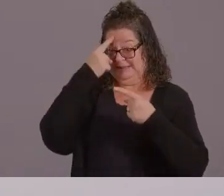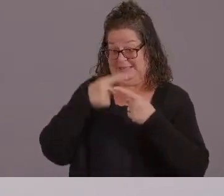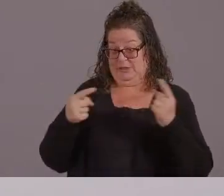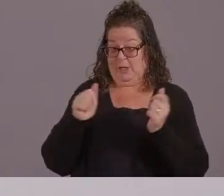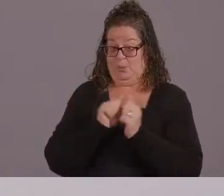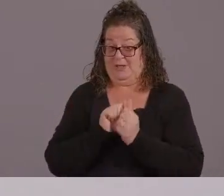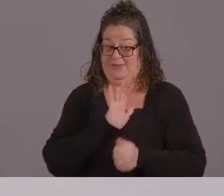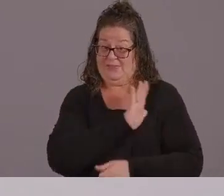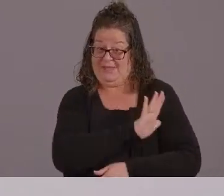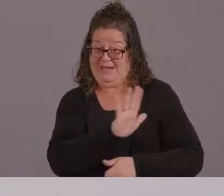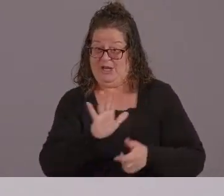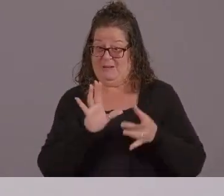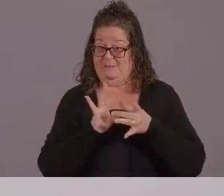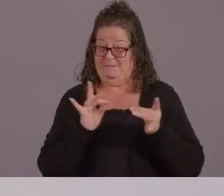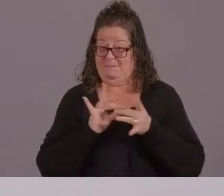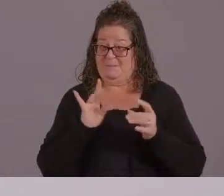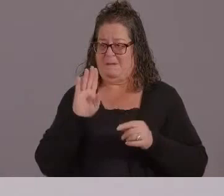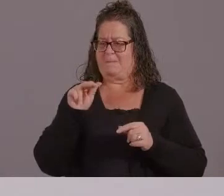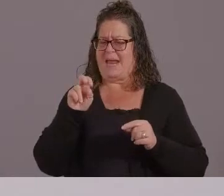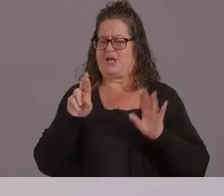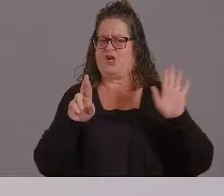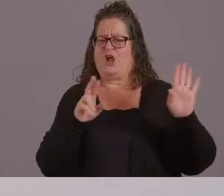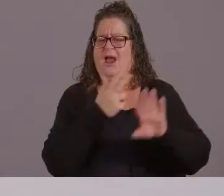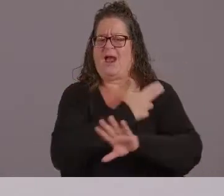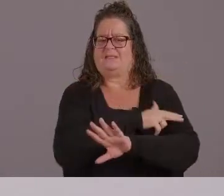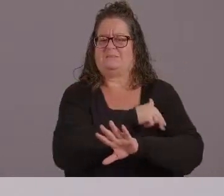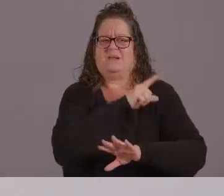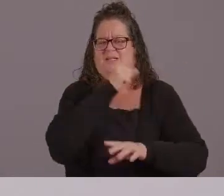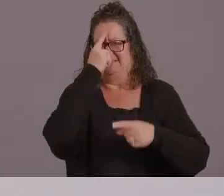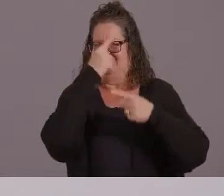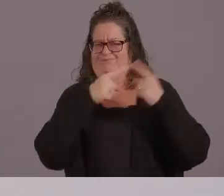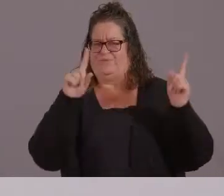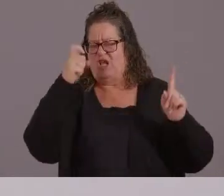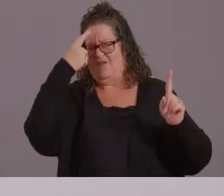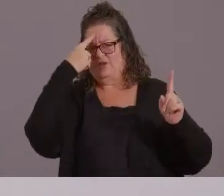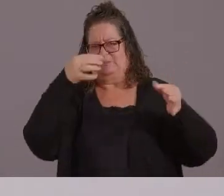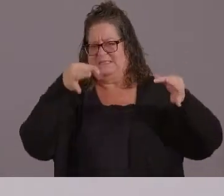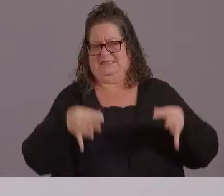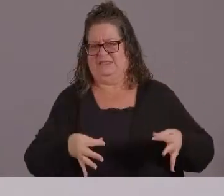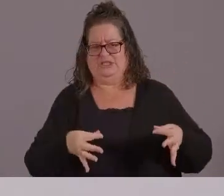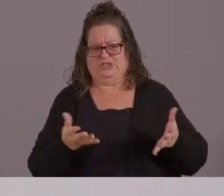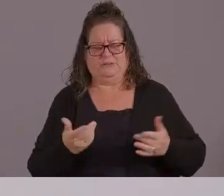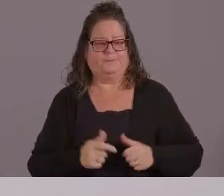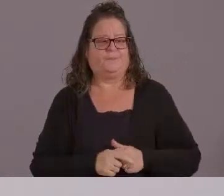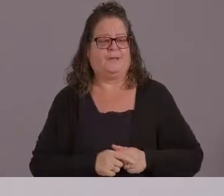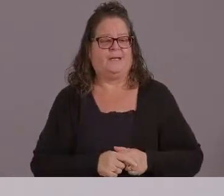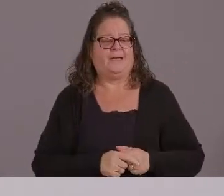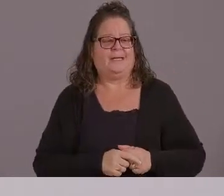rolling back these restrictive measures? And I'm sorry, I haven't seen Banner's statement.